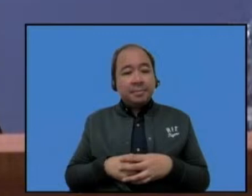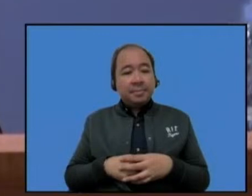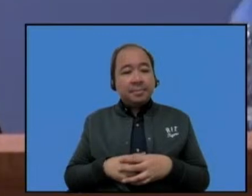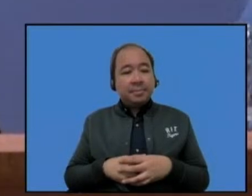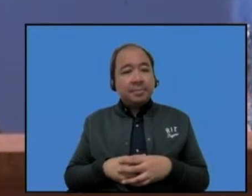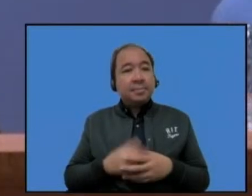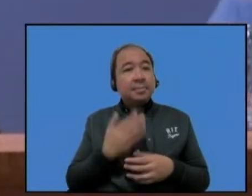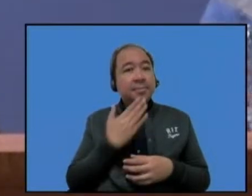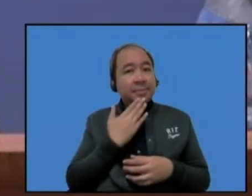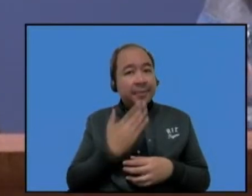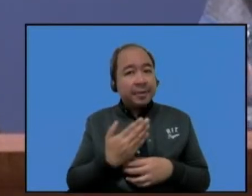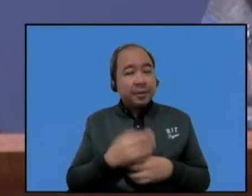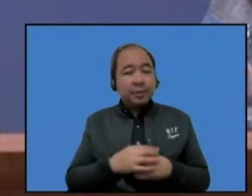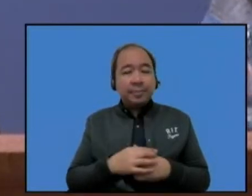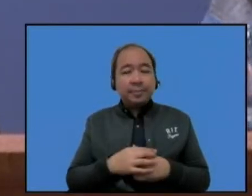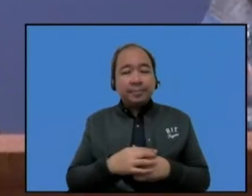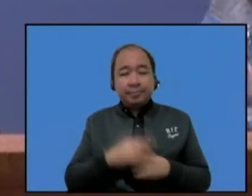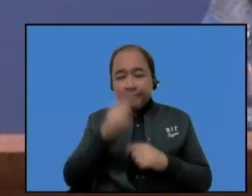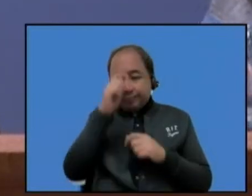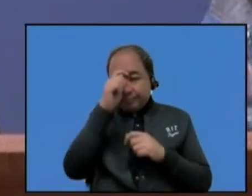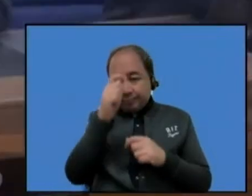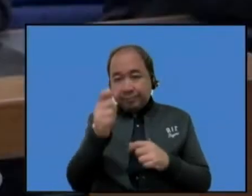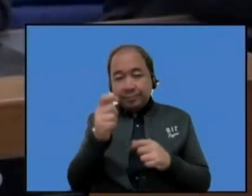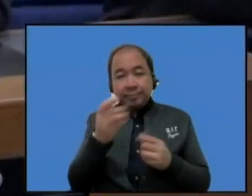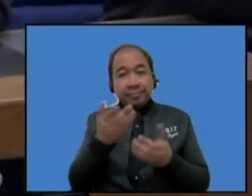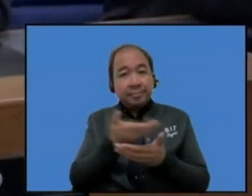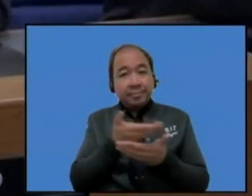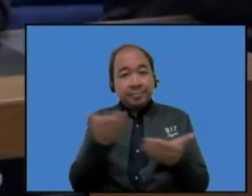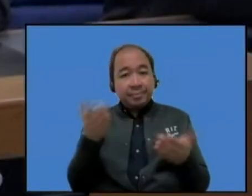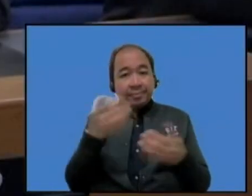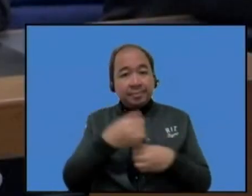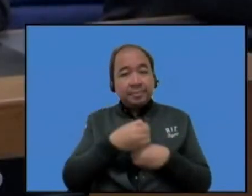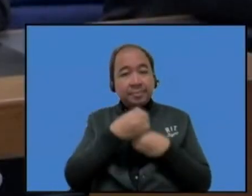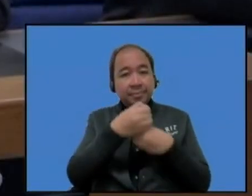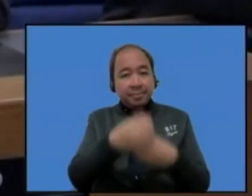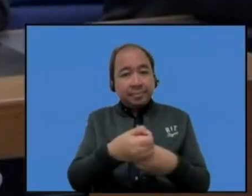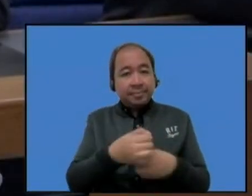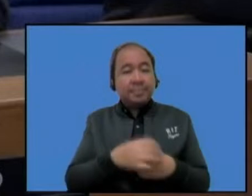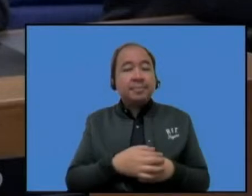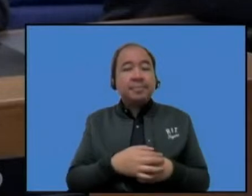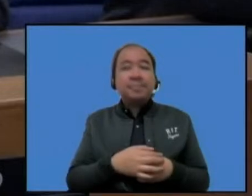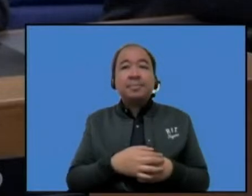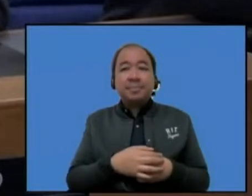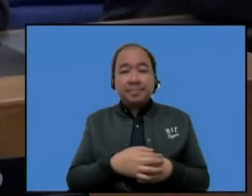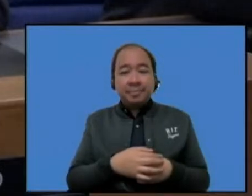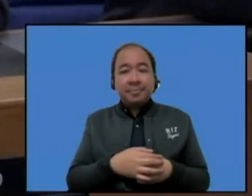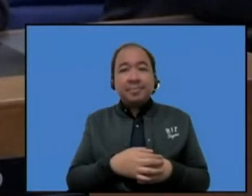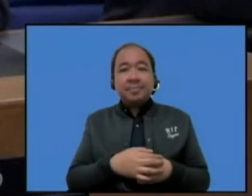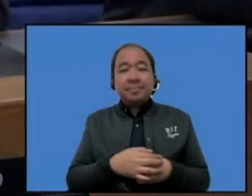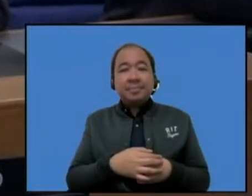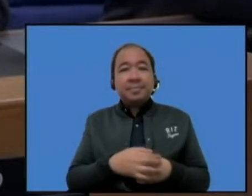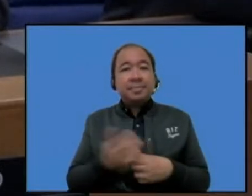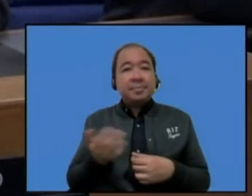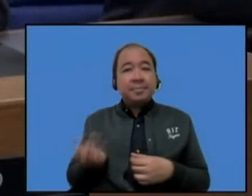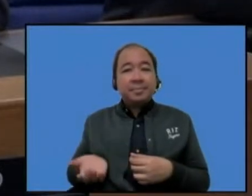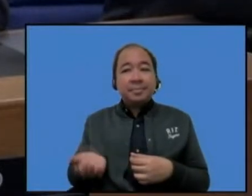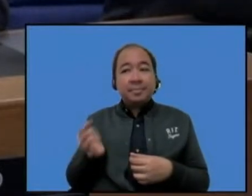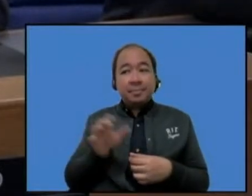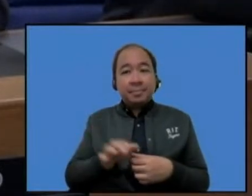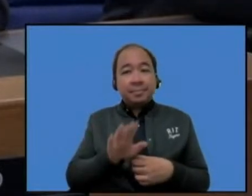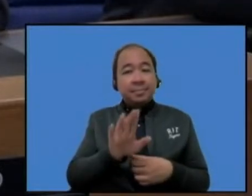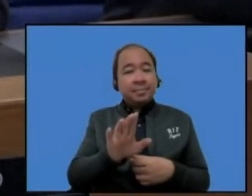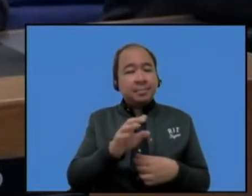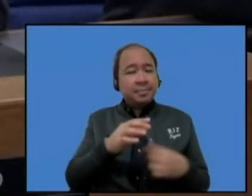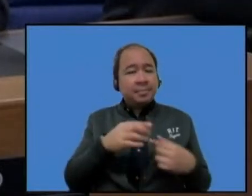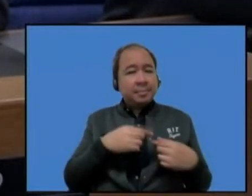Thank you, Chair. Excellencies, distinguished delegates, and esteemed colleagues. Bangladesh is committed to implement